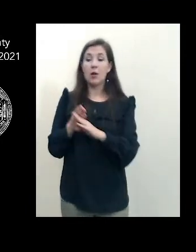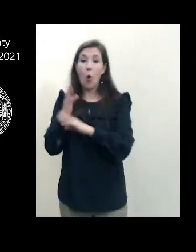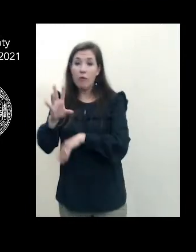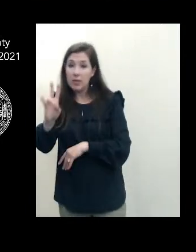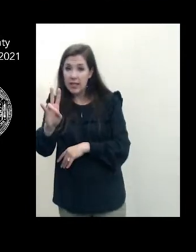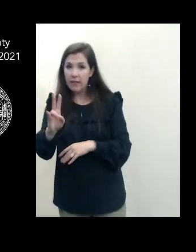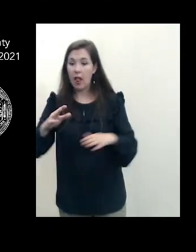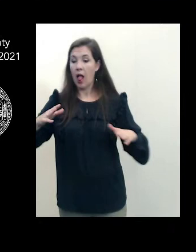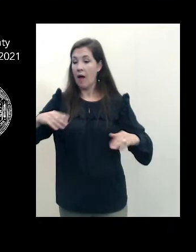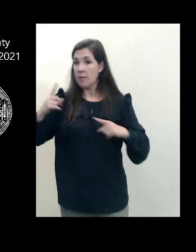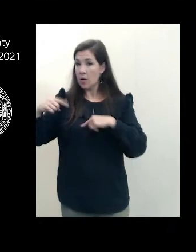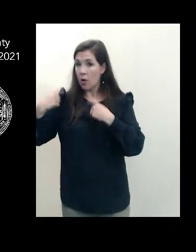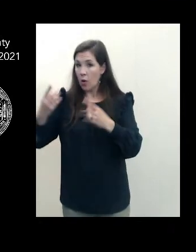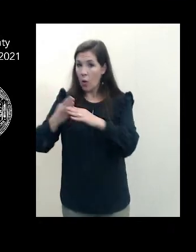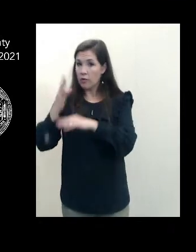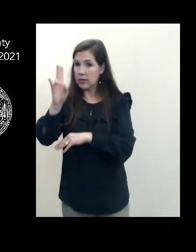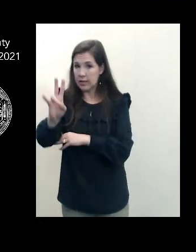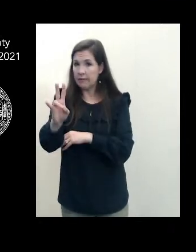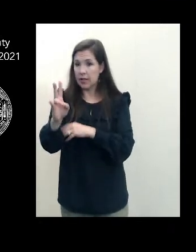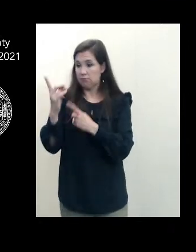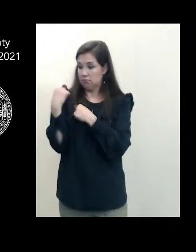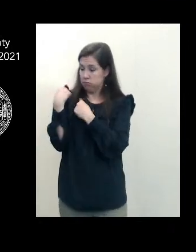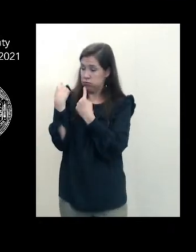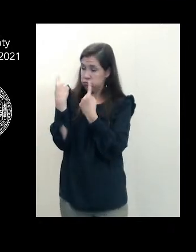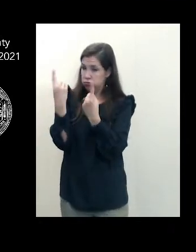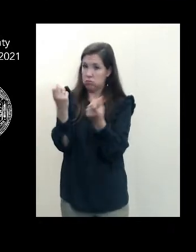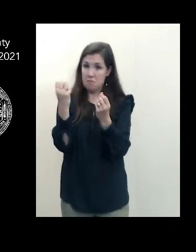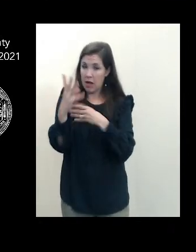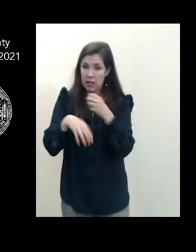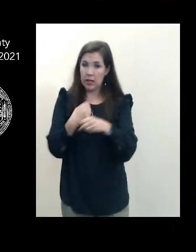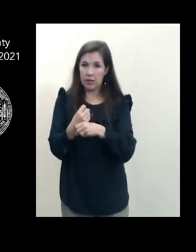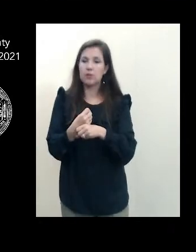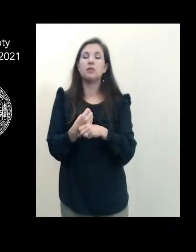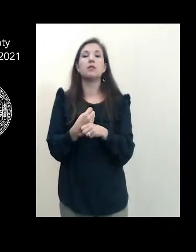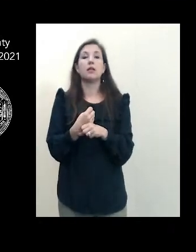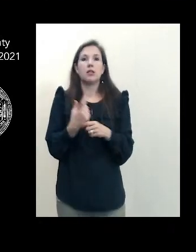Gorski administration because we've been spending a lot of money on our highways.